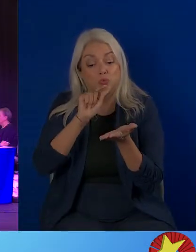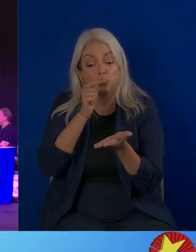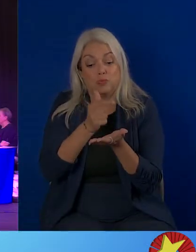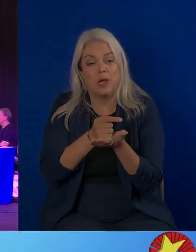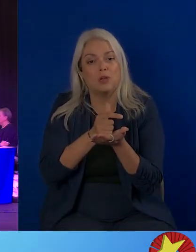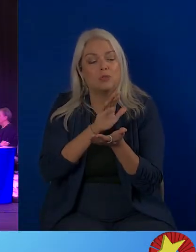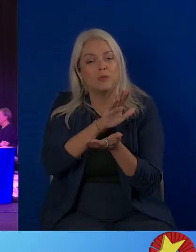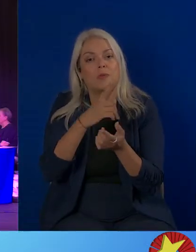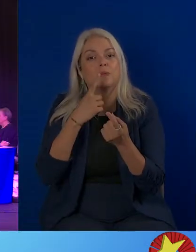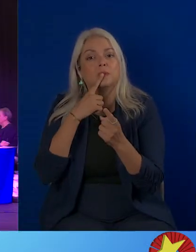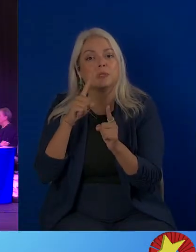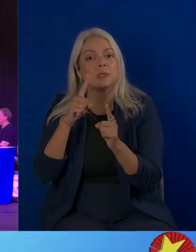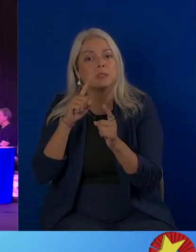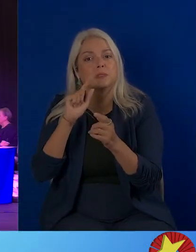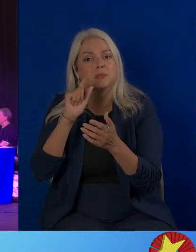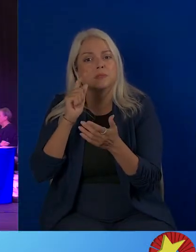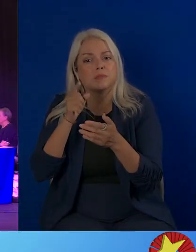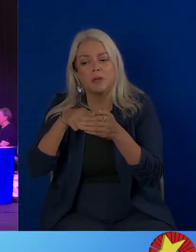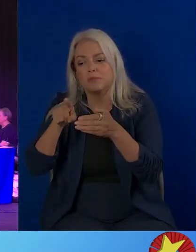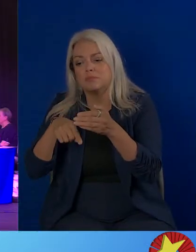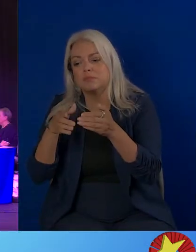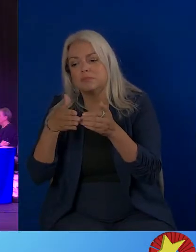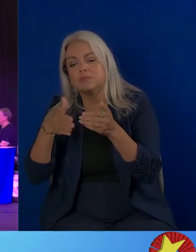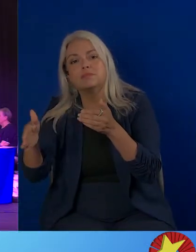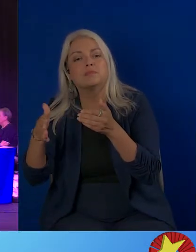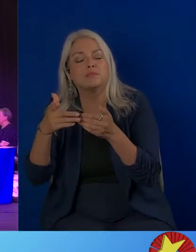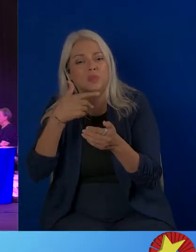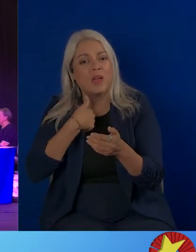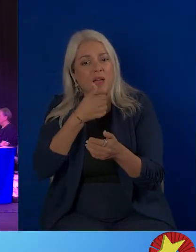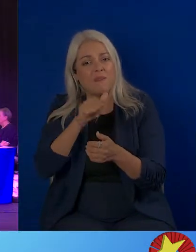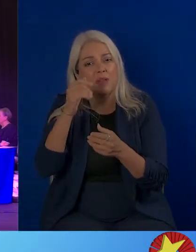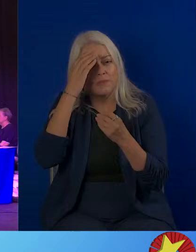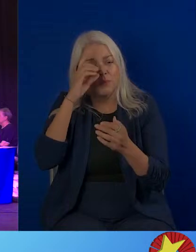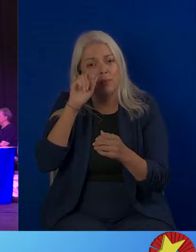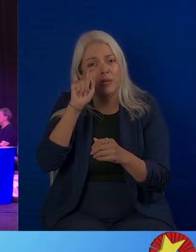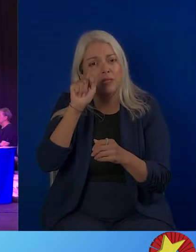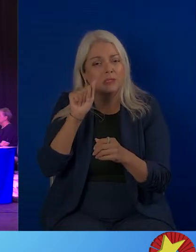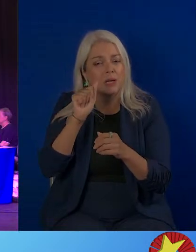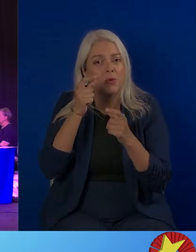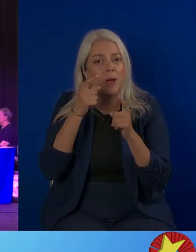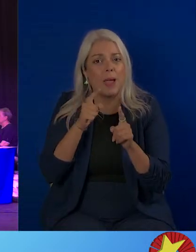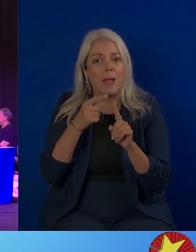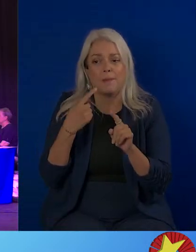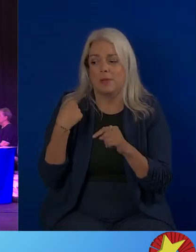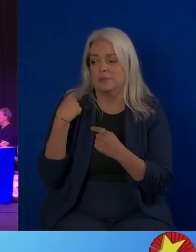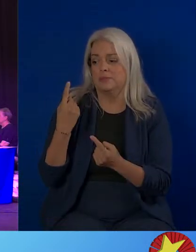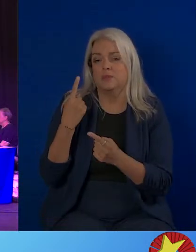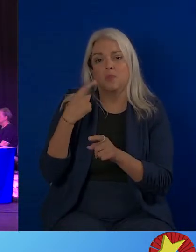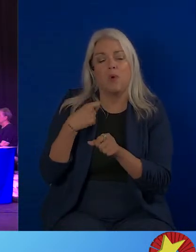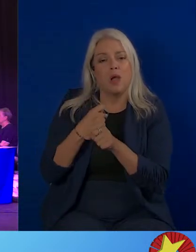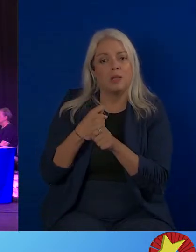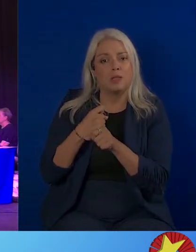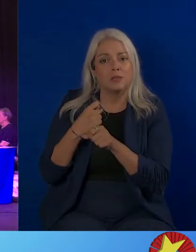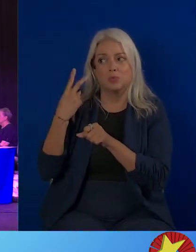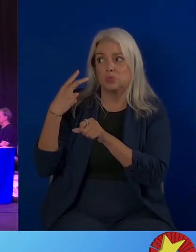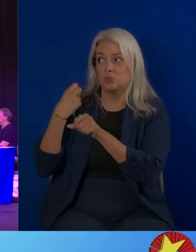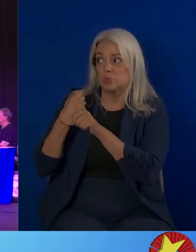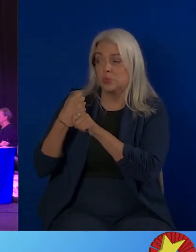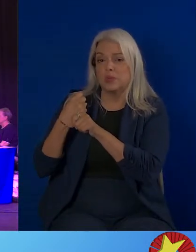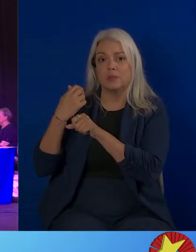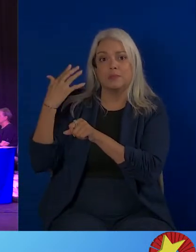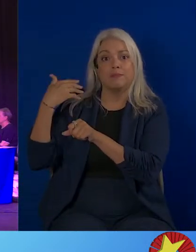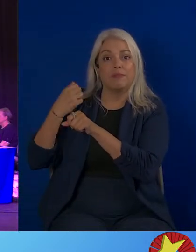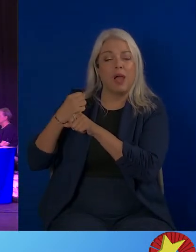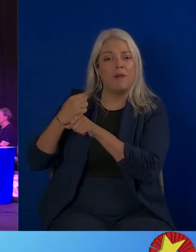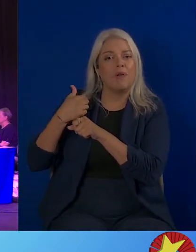about graduates and what's happened to graduates over the last year, 2 years, 5 years? Or some